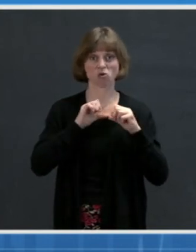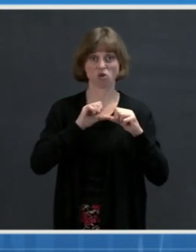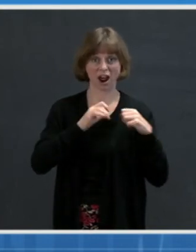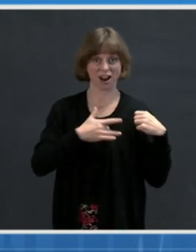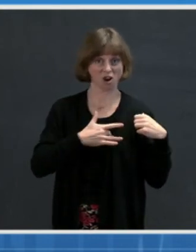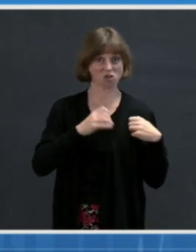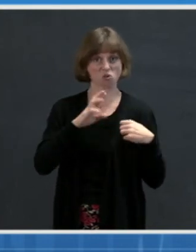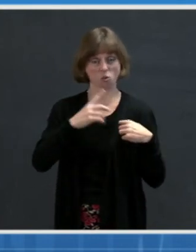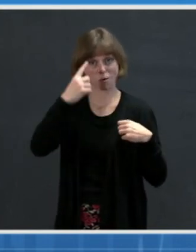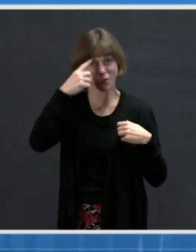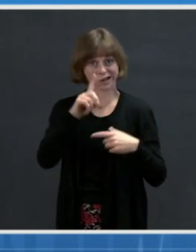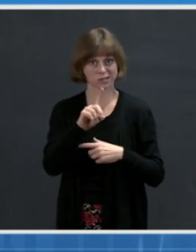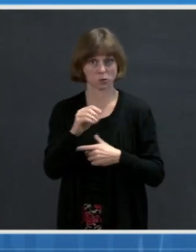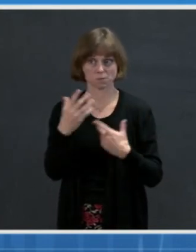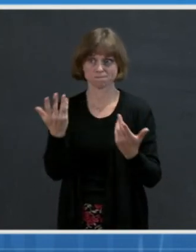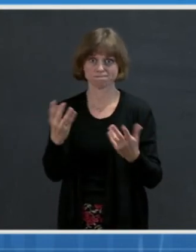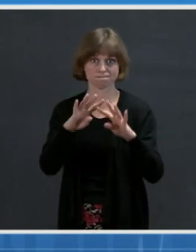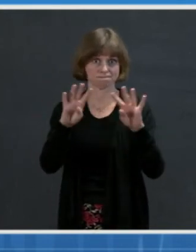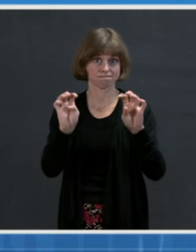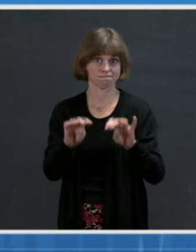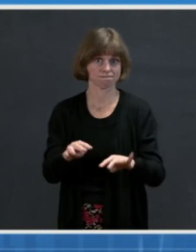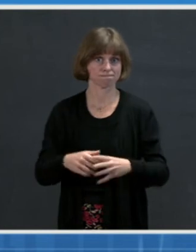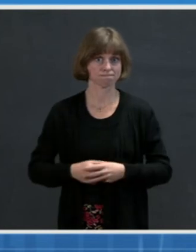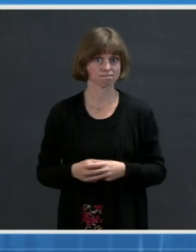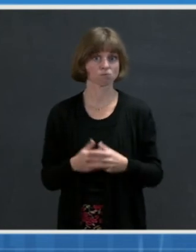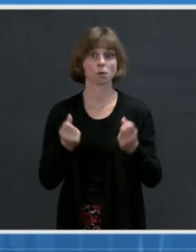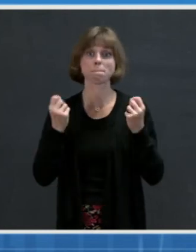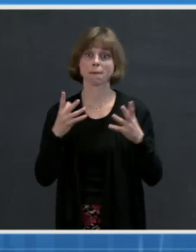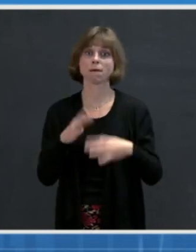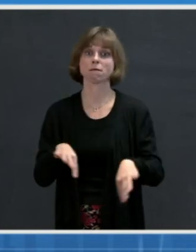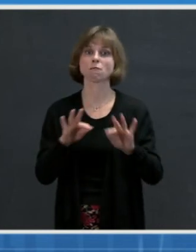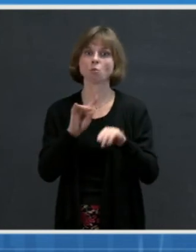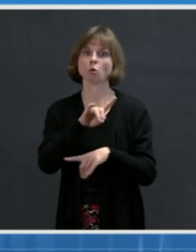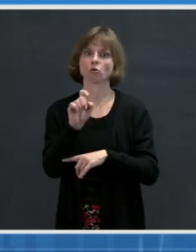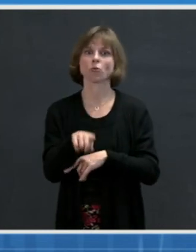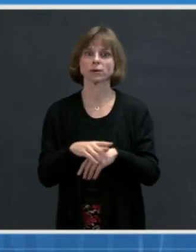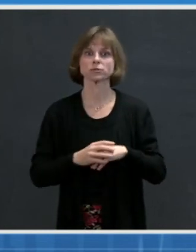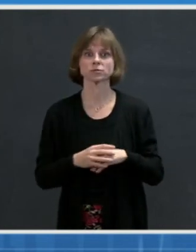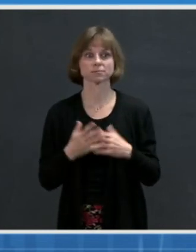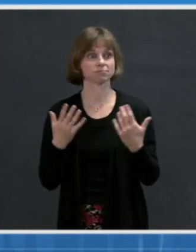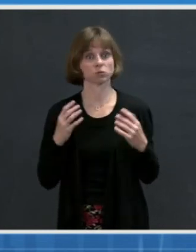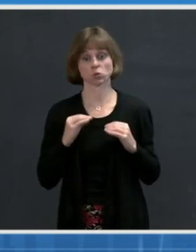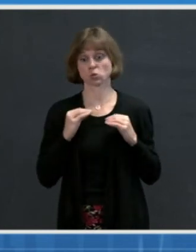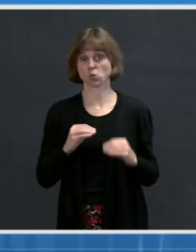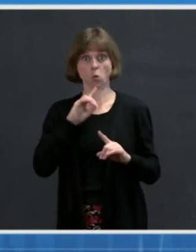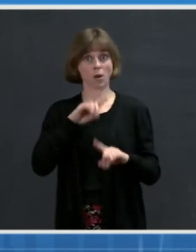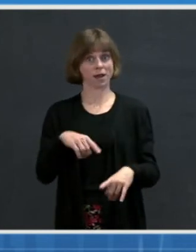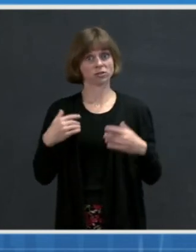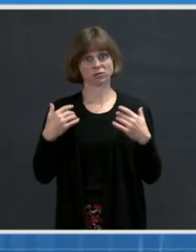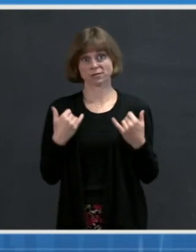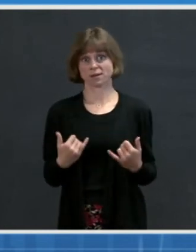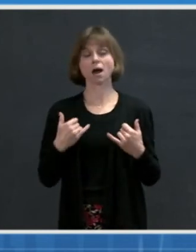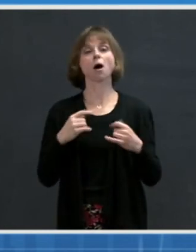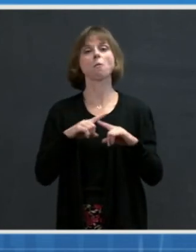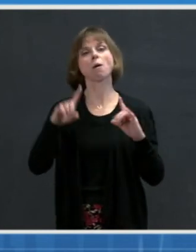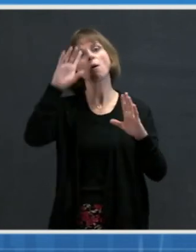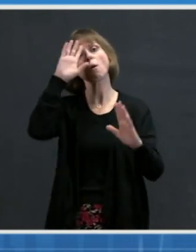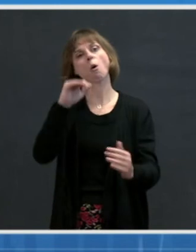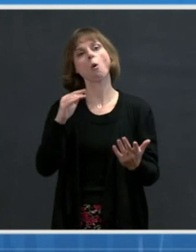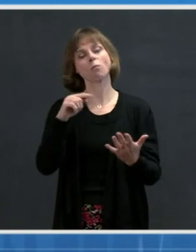brain disorders? A lot of important questions that are now unanswered that we hope with this series